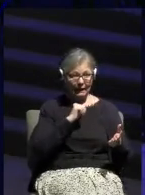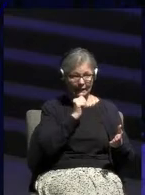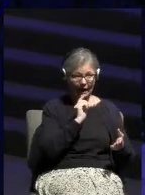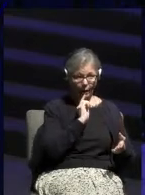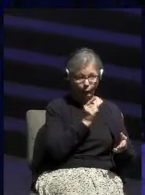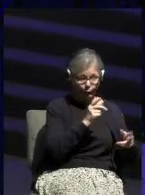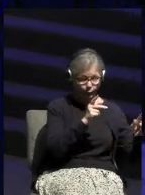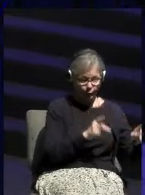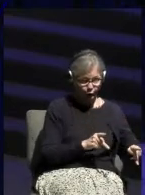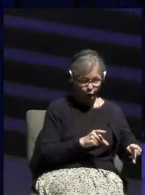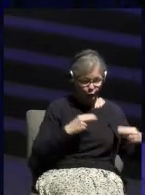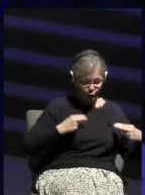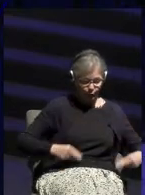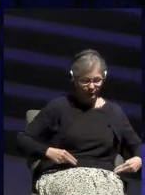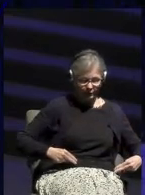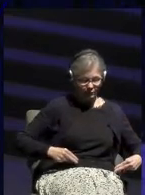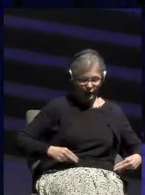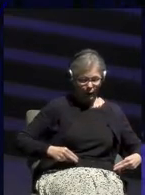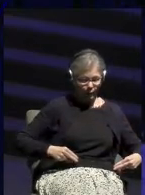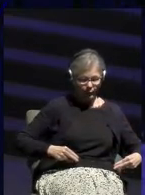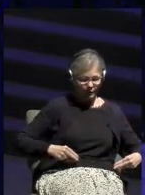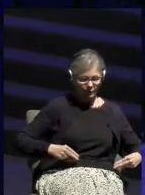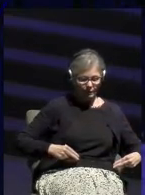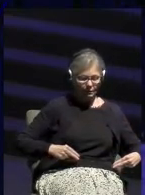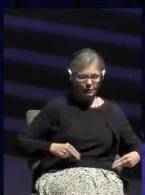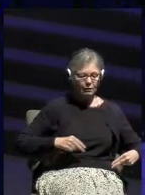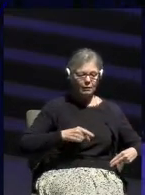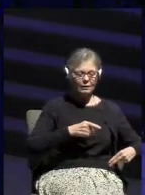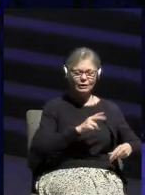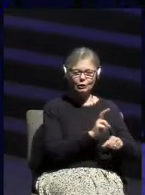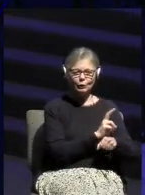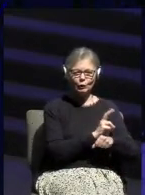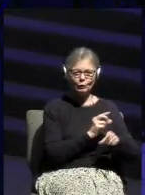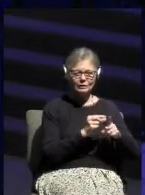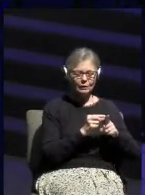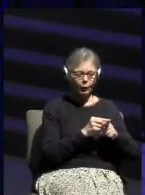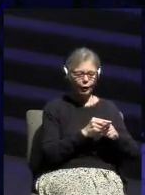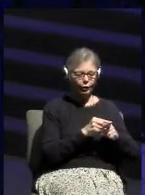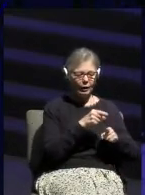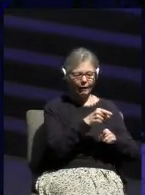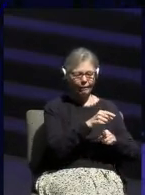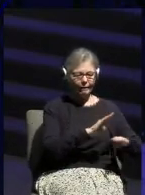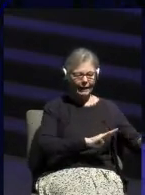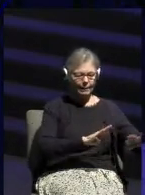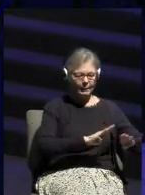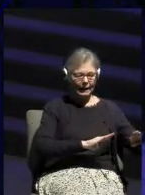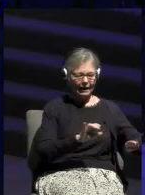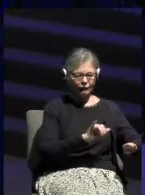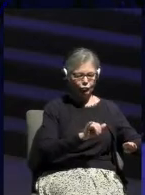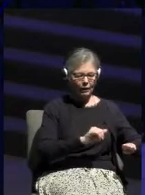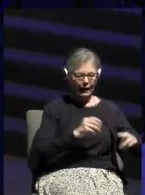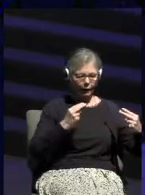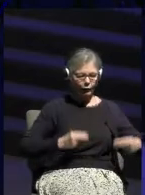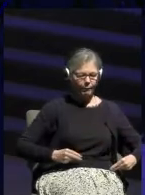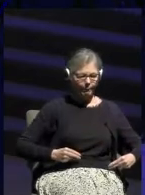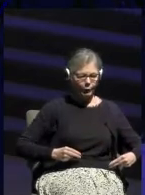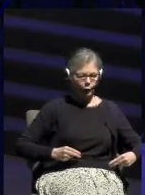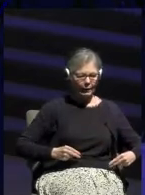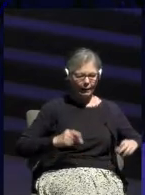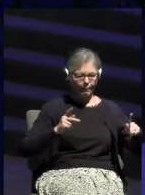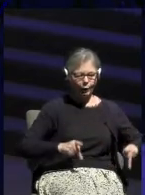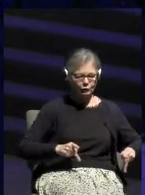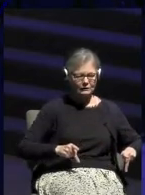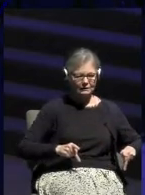or not a full human is described as behaving as if it were human,